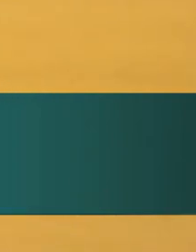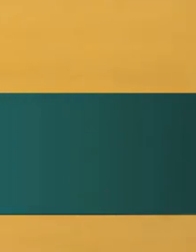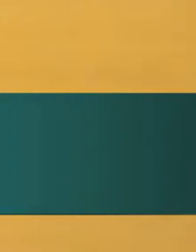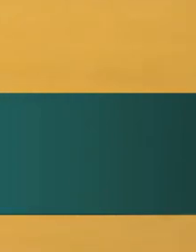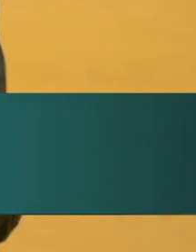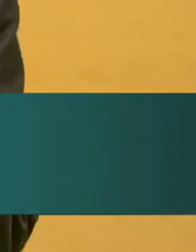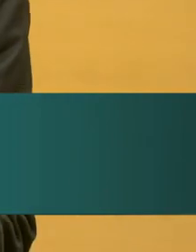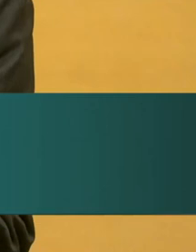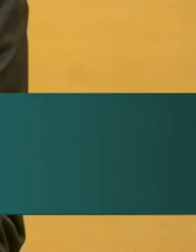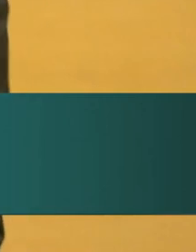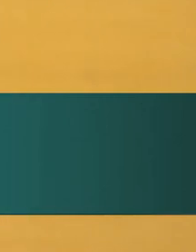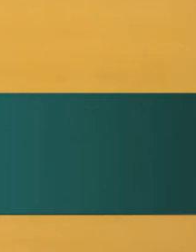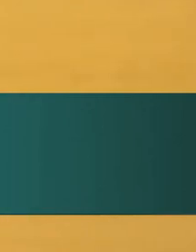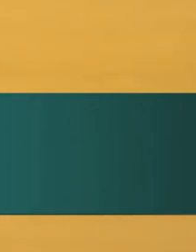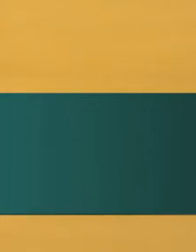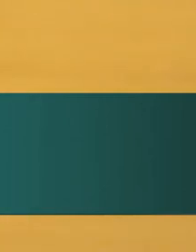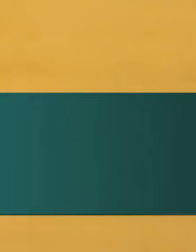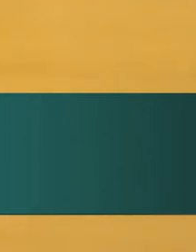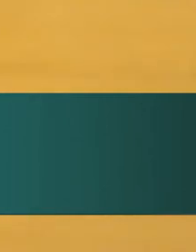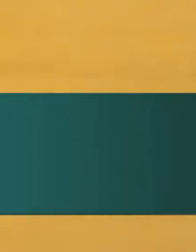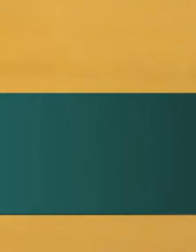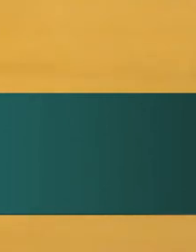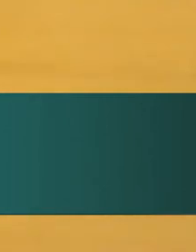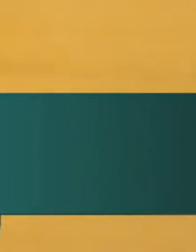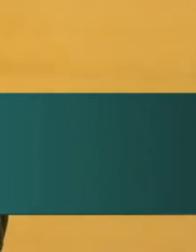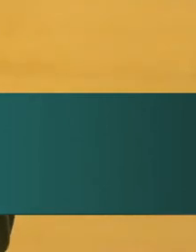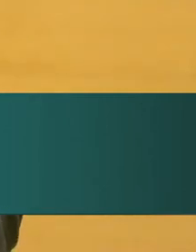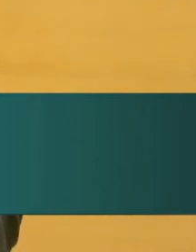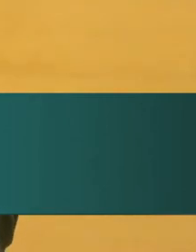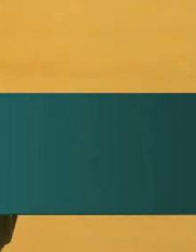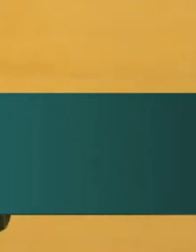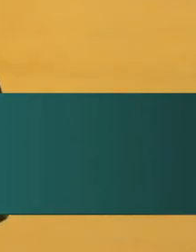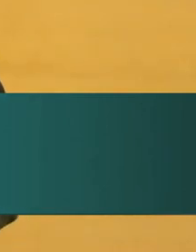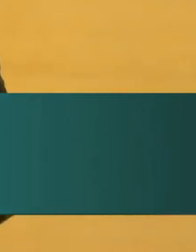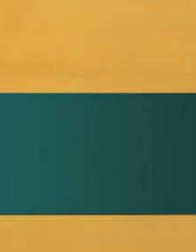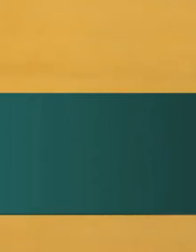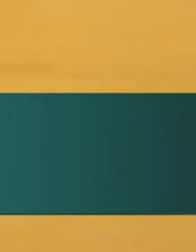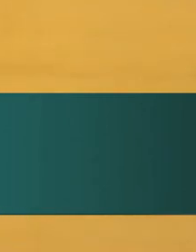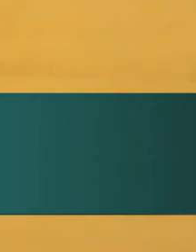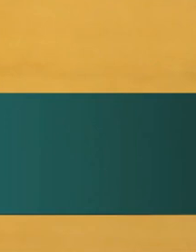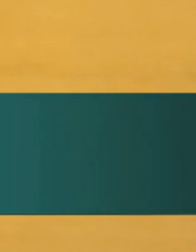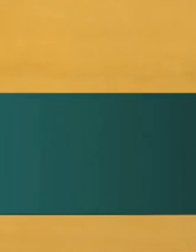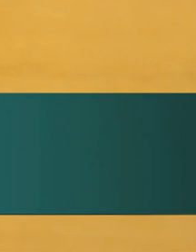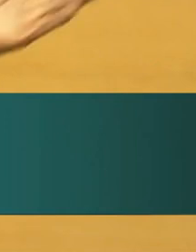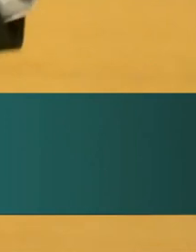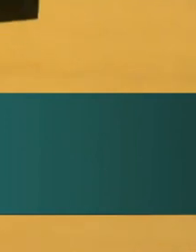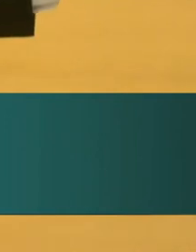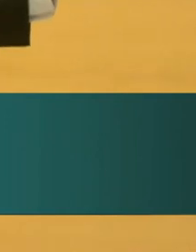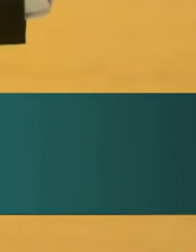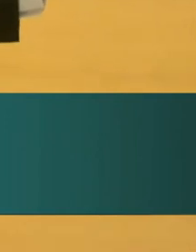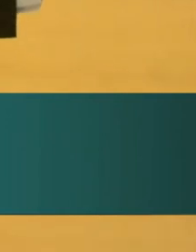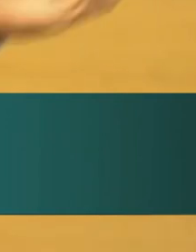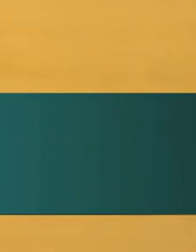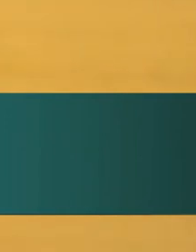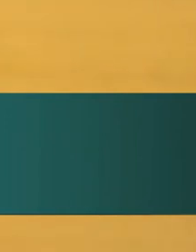vision. You cannot be here Friday and Monday and Tuesday today and hear my story of when